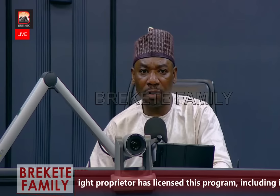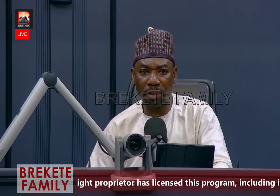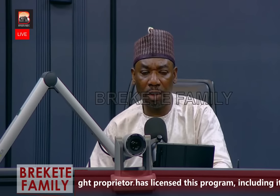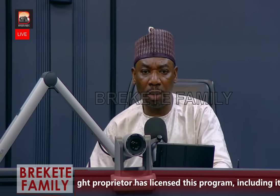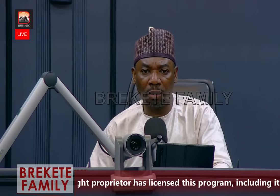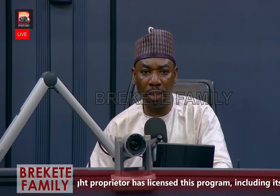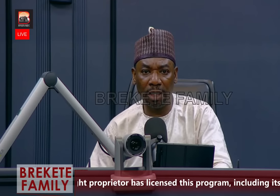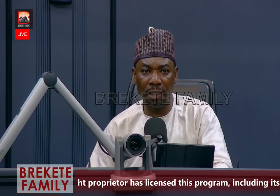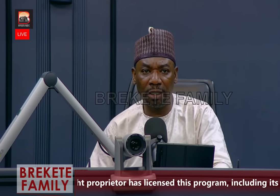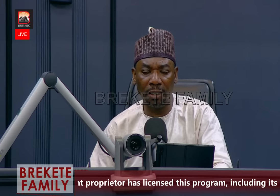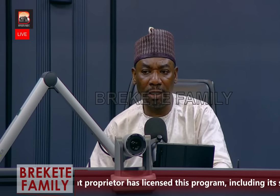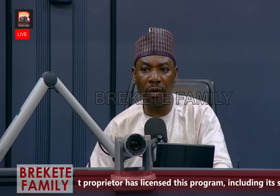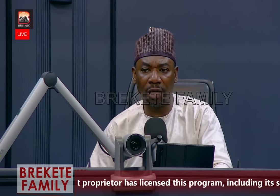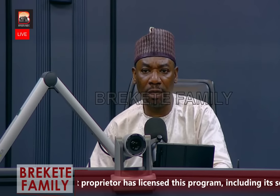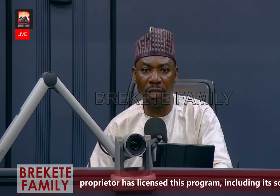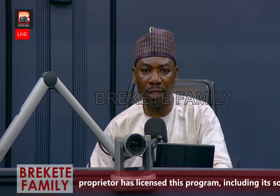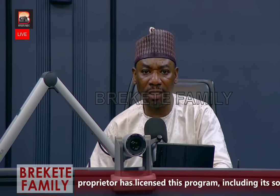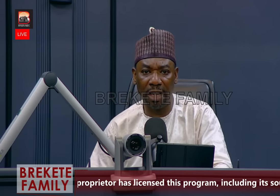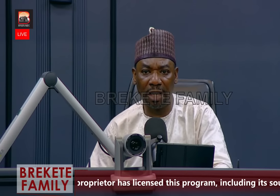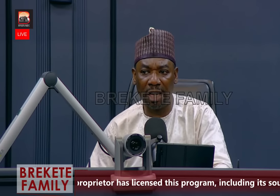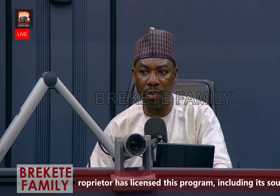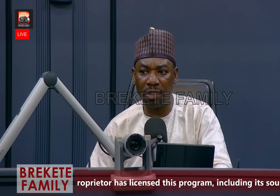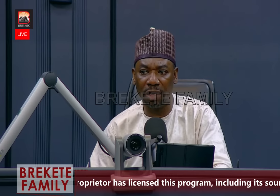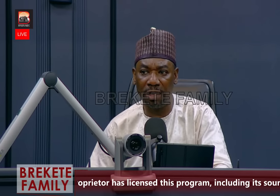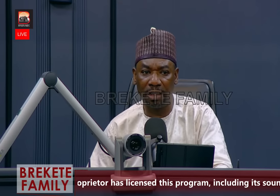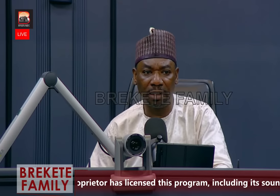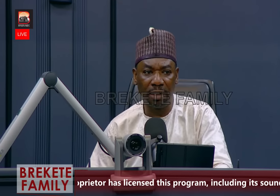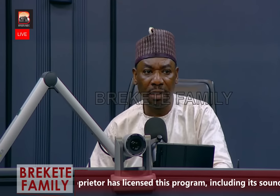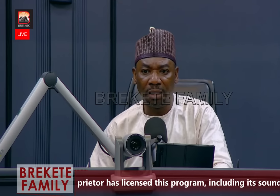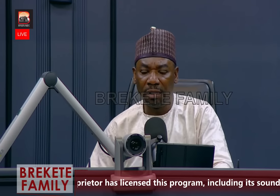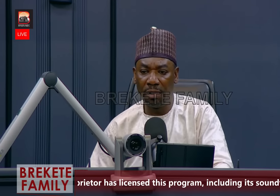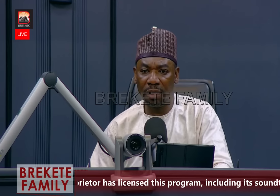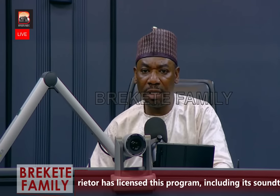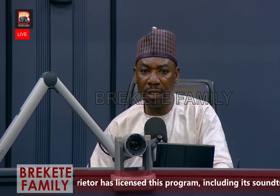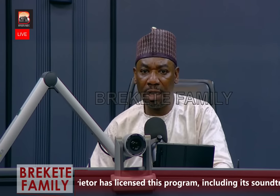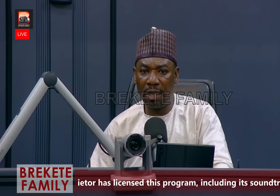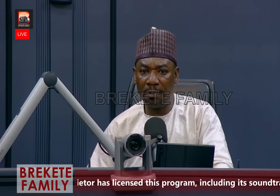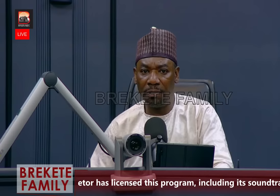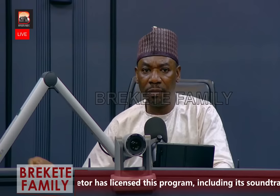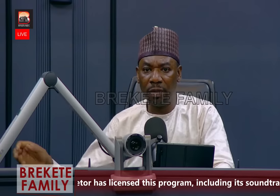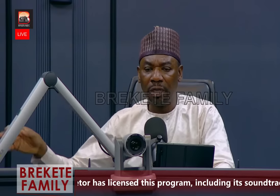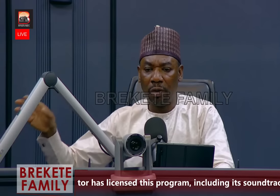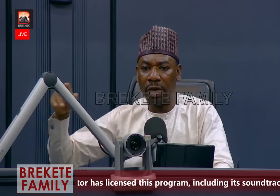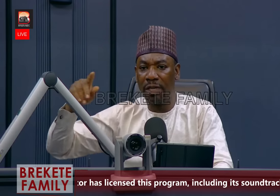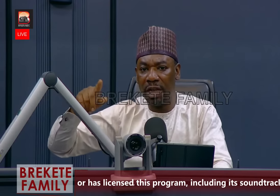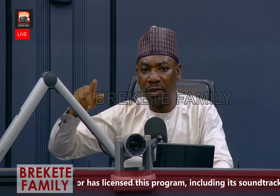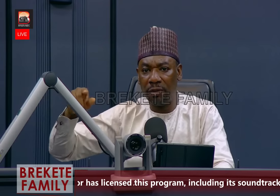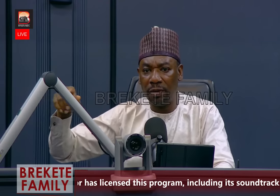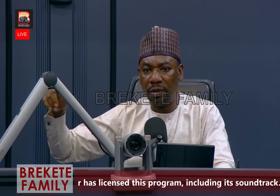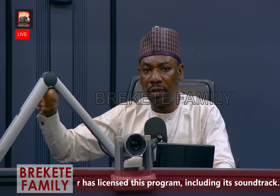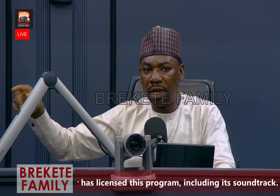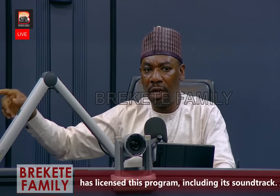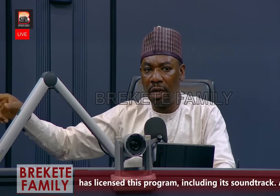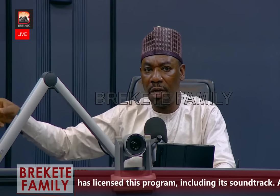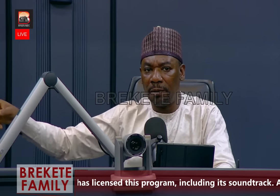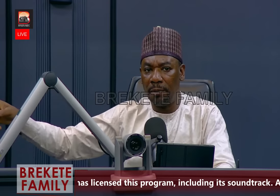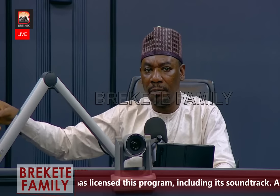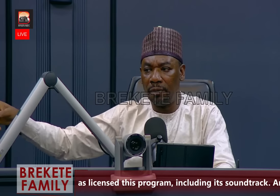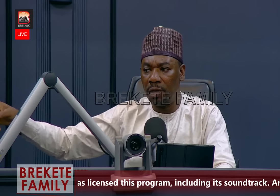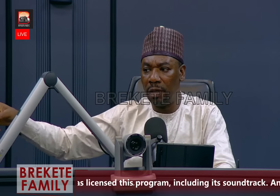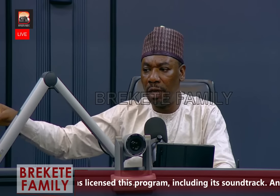focus on the okay on the sign language lady okay um yes understand